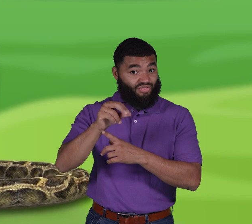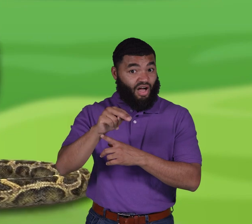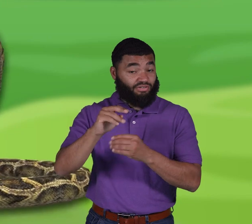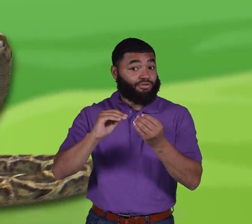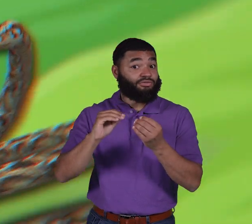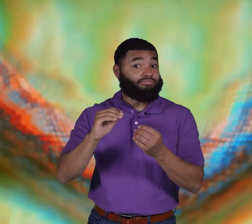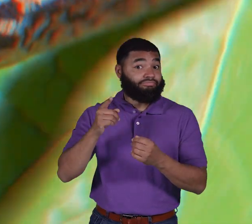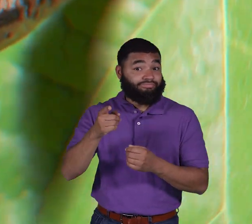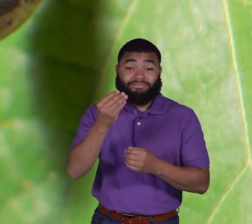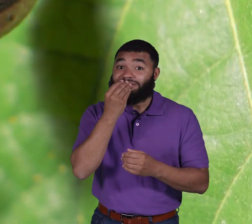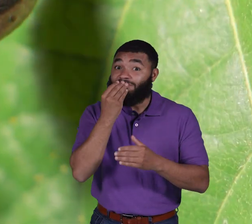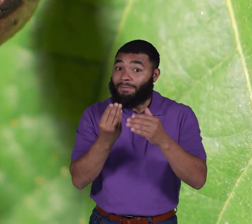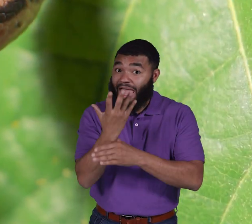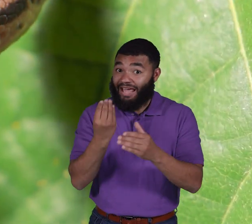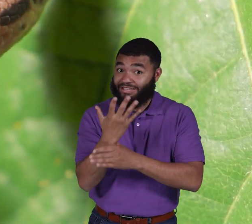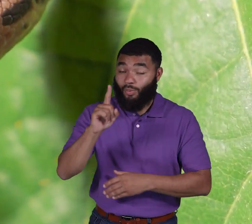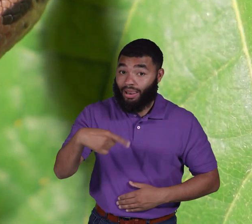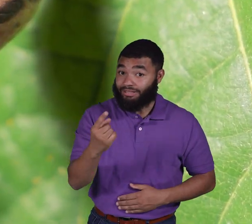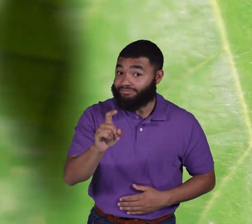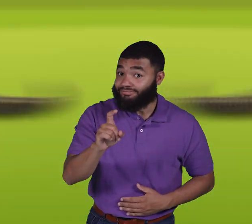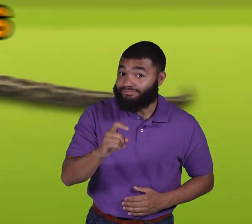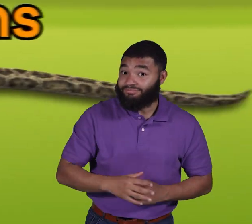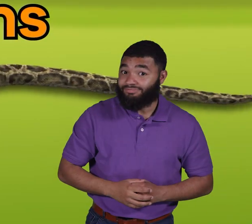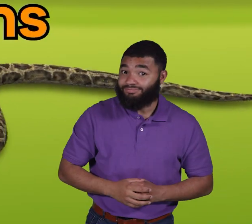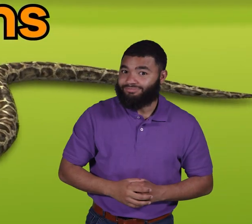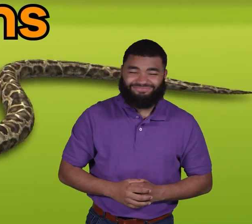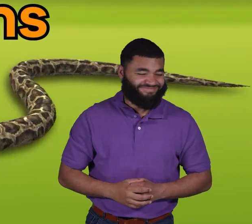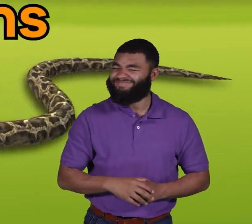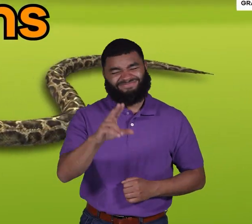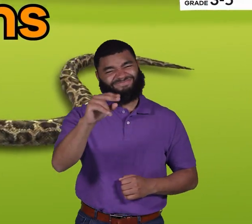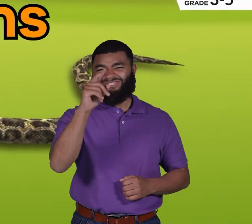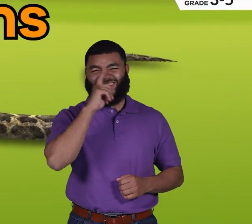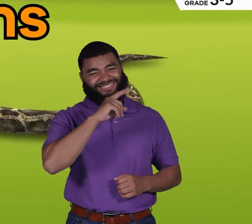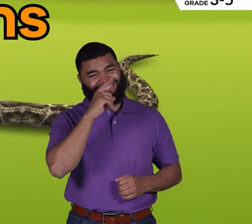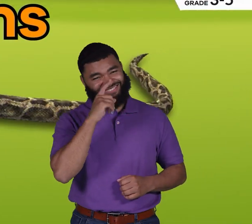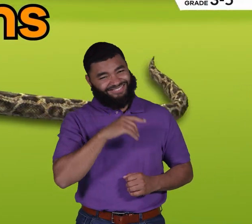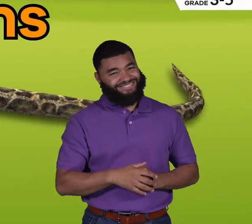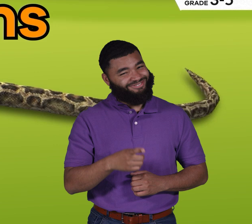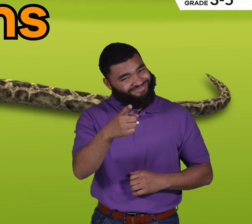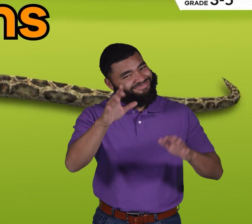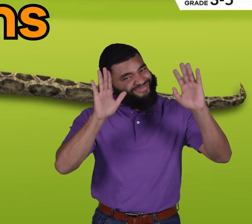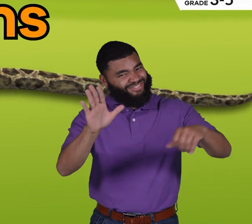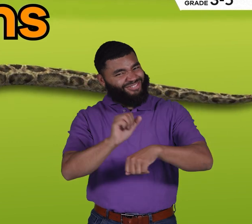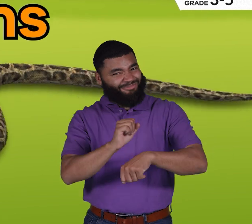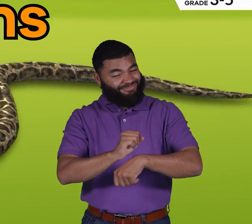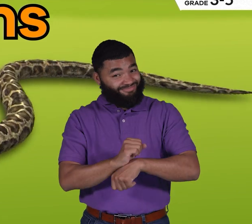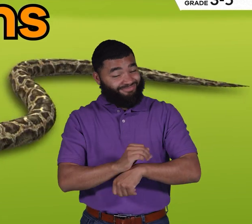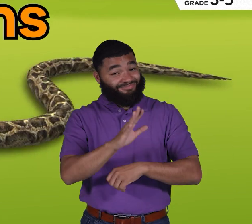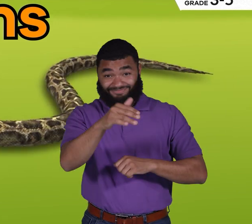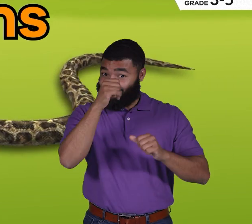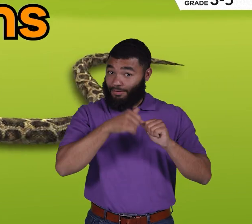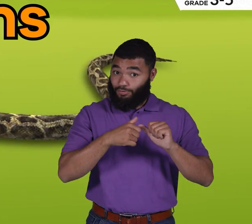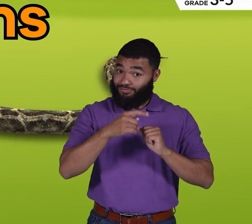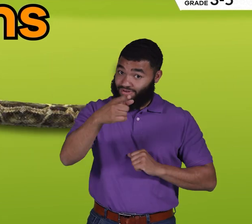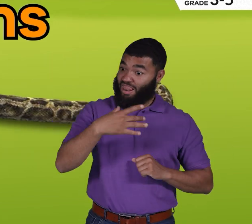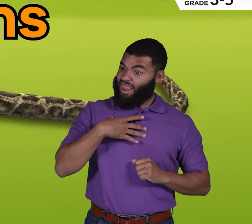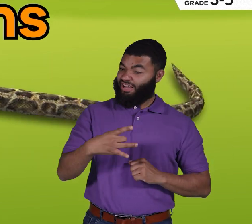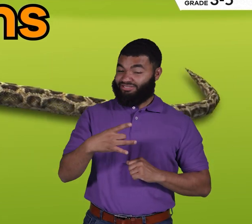False. Great job, everybody. Remember, if you like this lesson, make sure you head on over